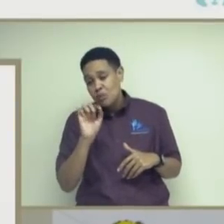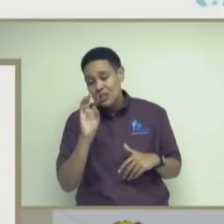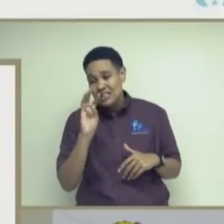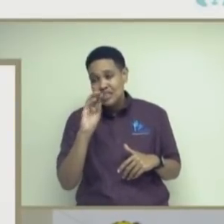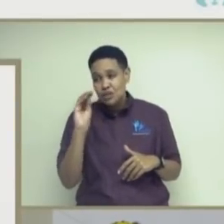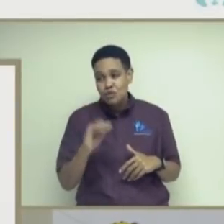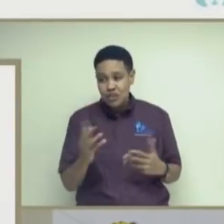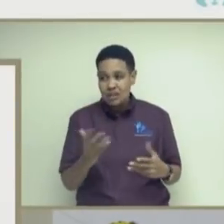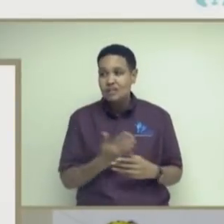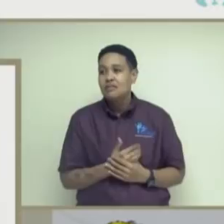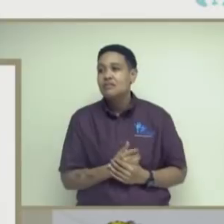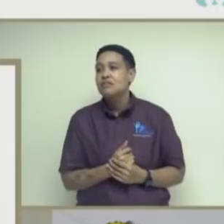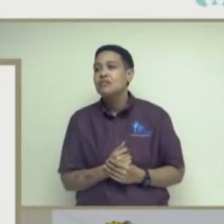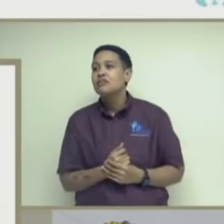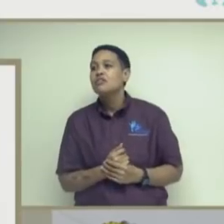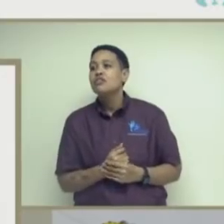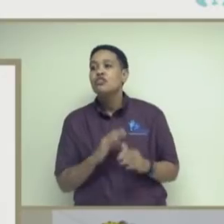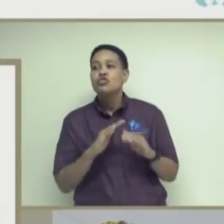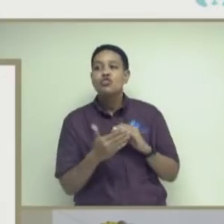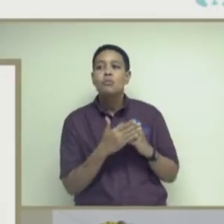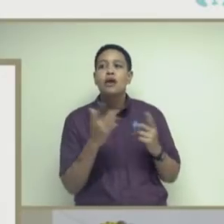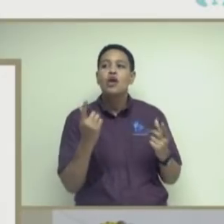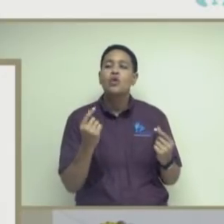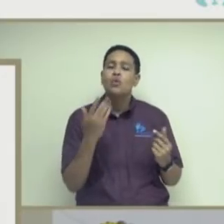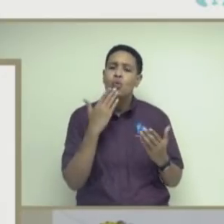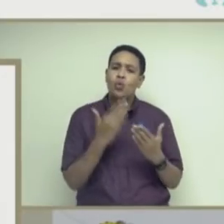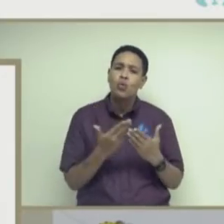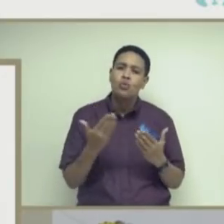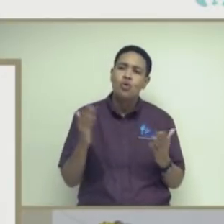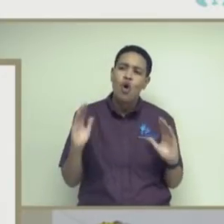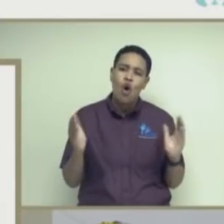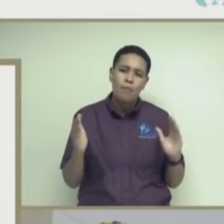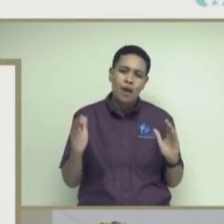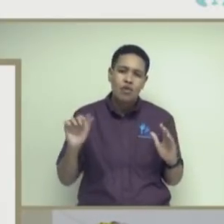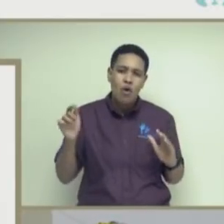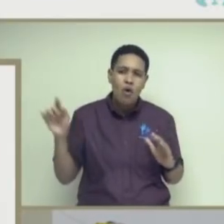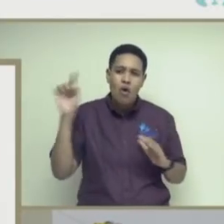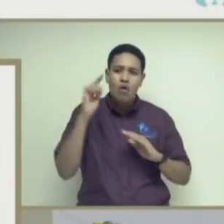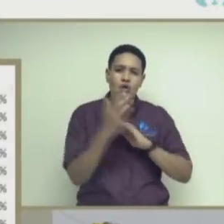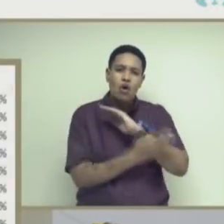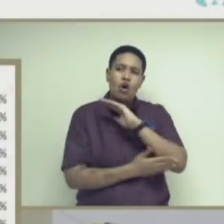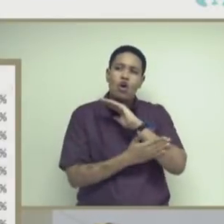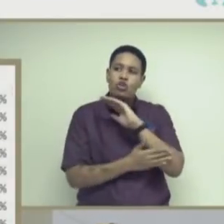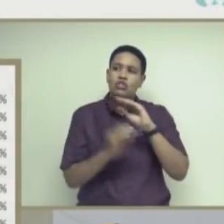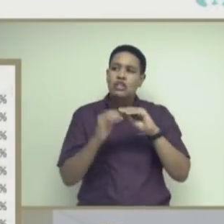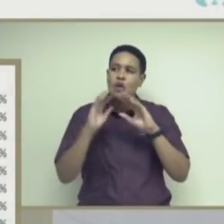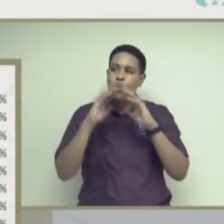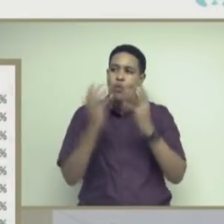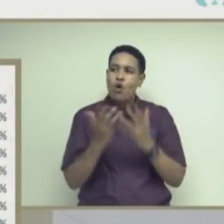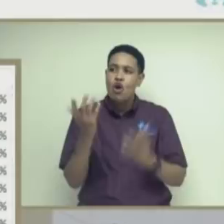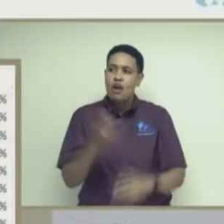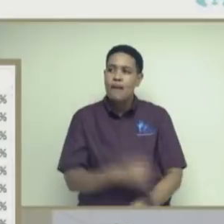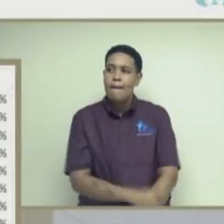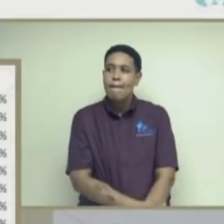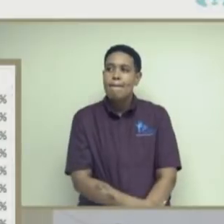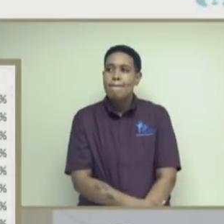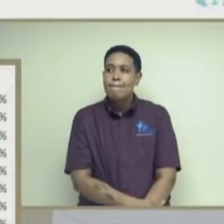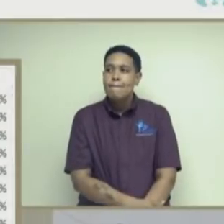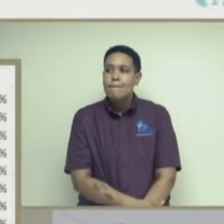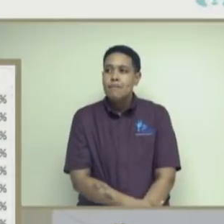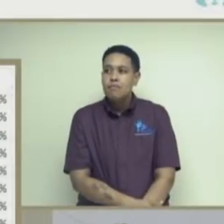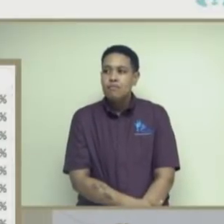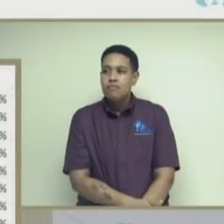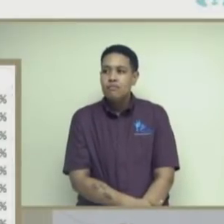as well. So, but Jamaica is doing pretty good compared to other countries around the world. When we look at